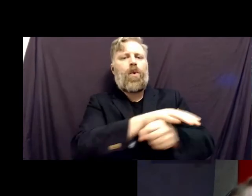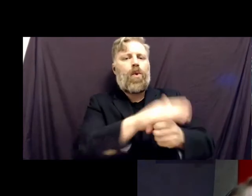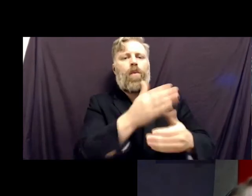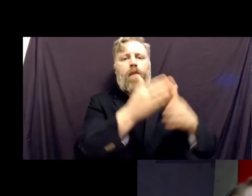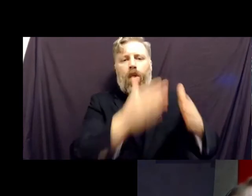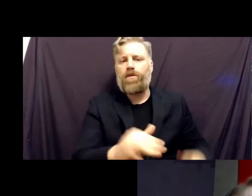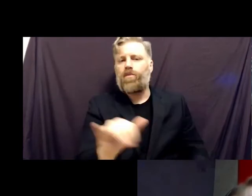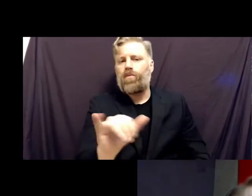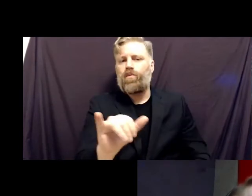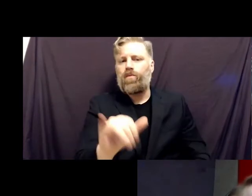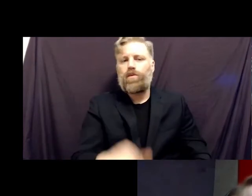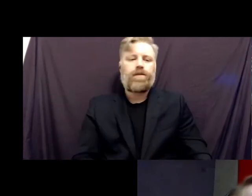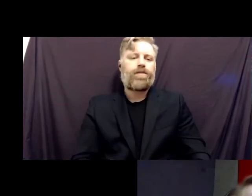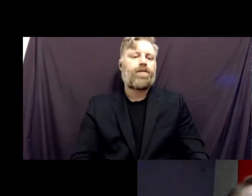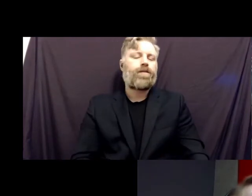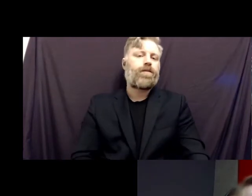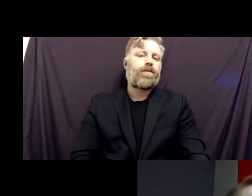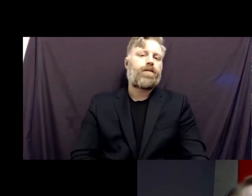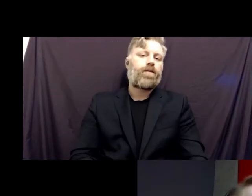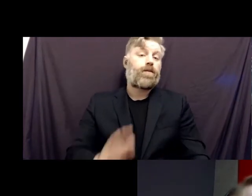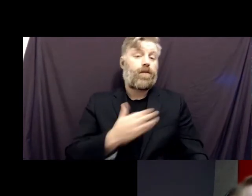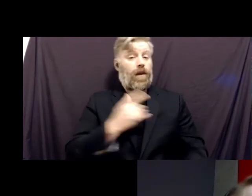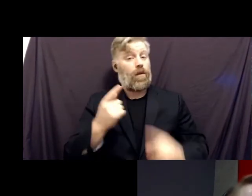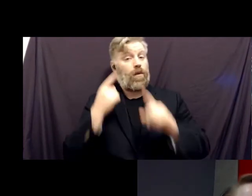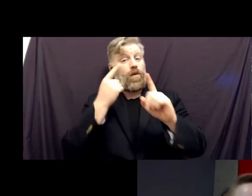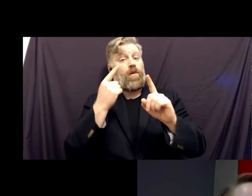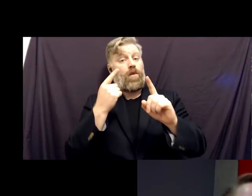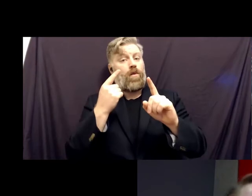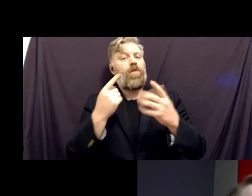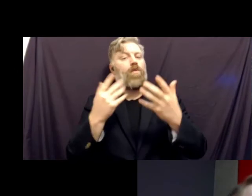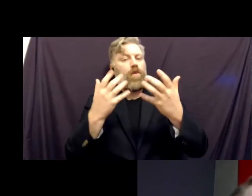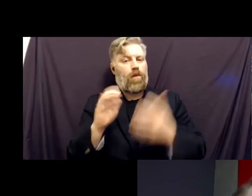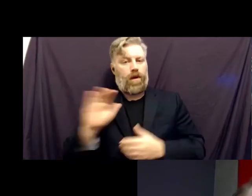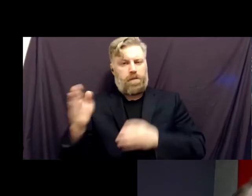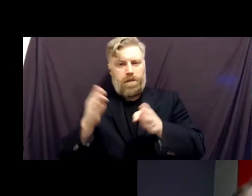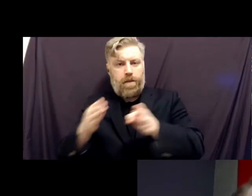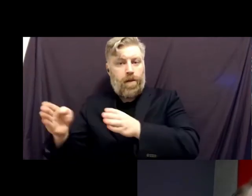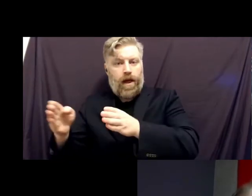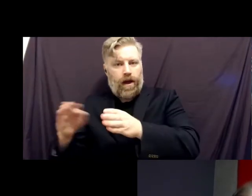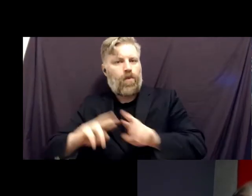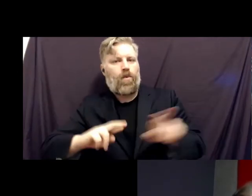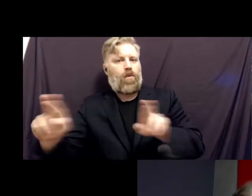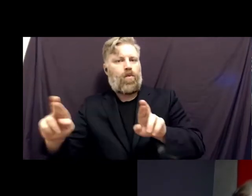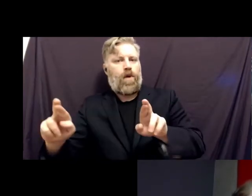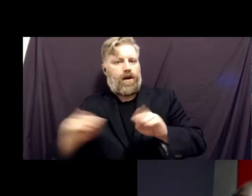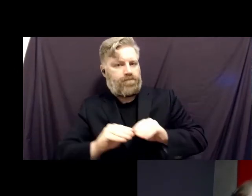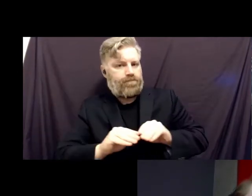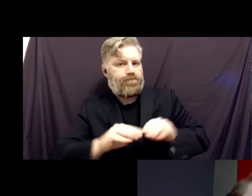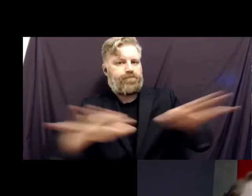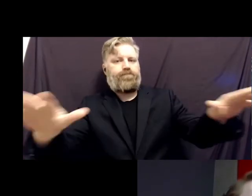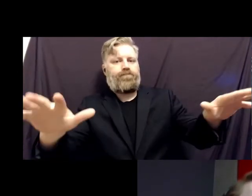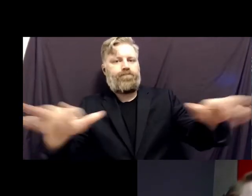The goal is to make these initiatives ready for replication, to connect them